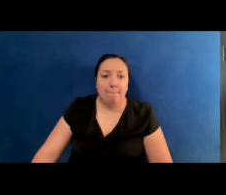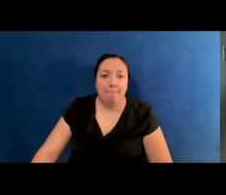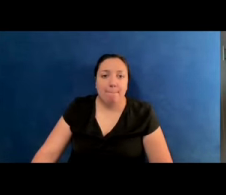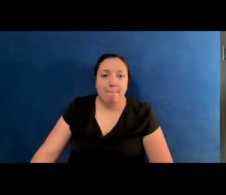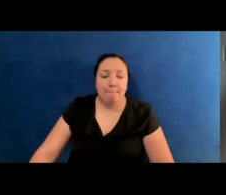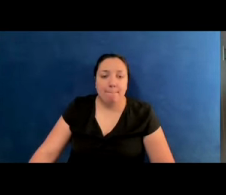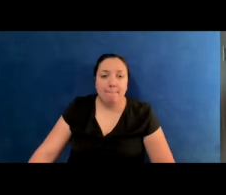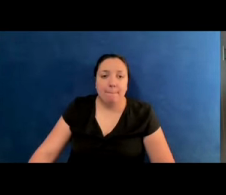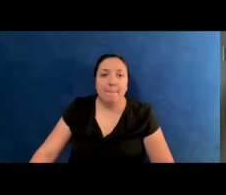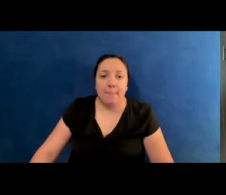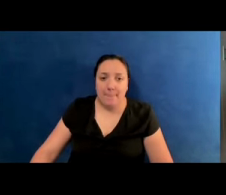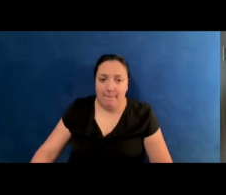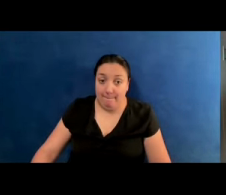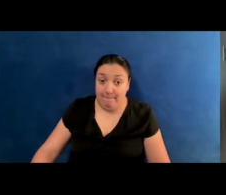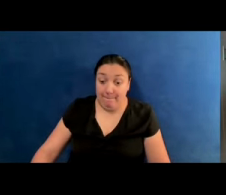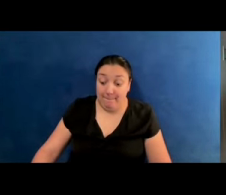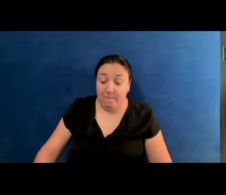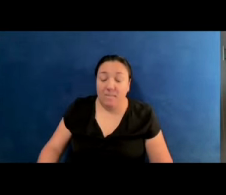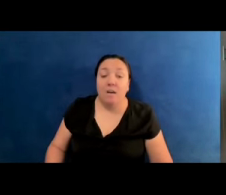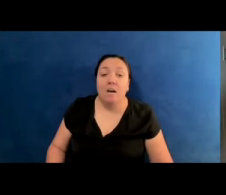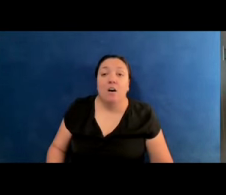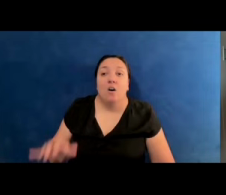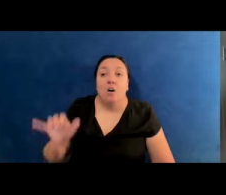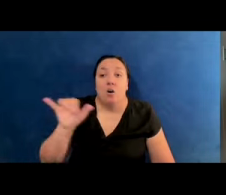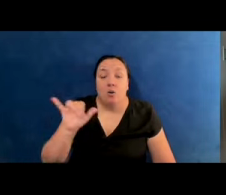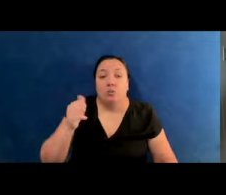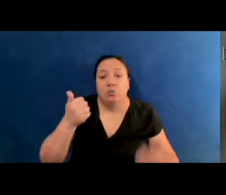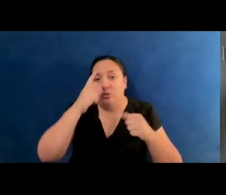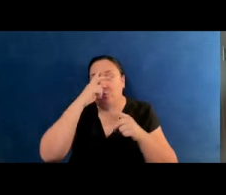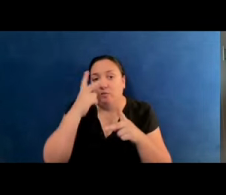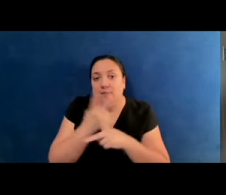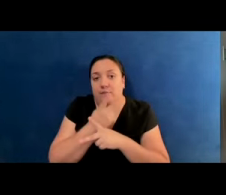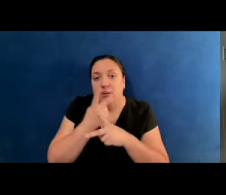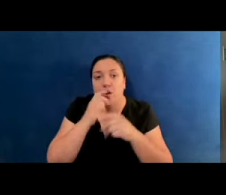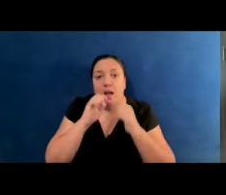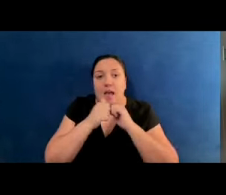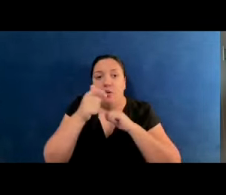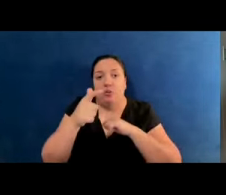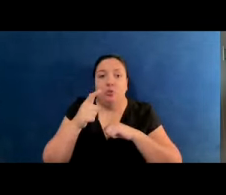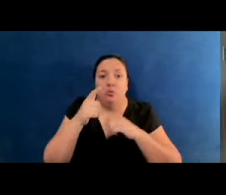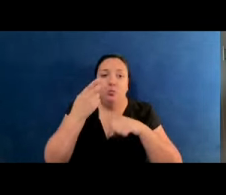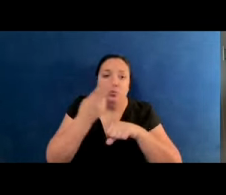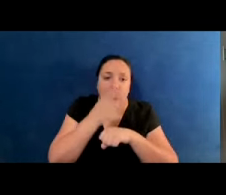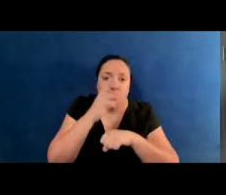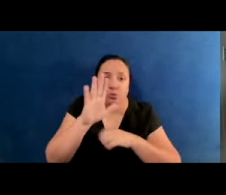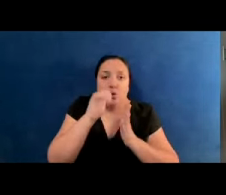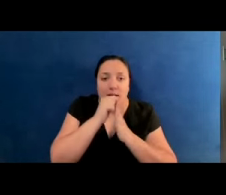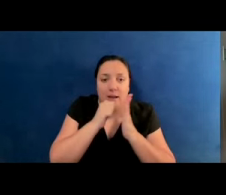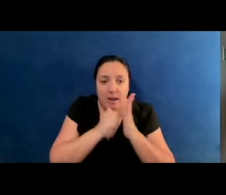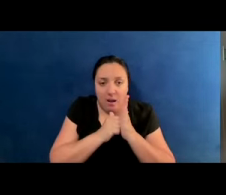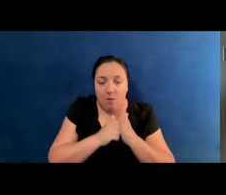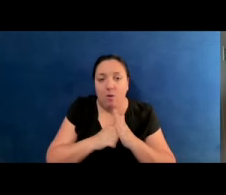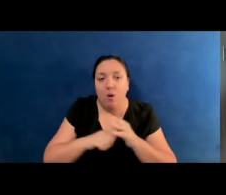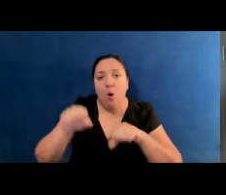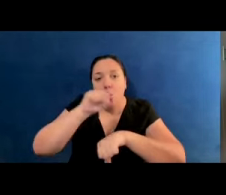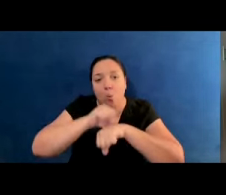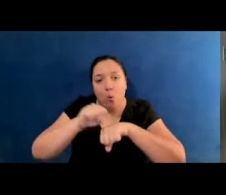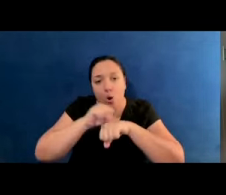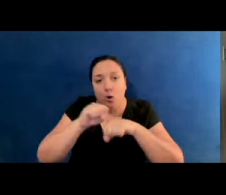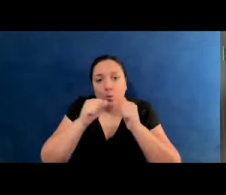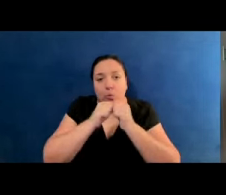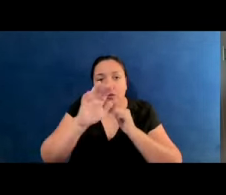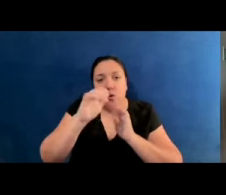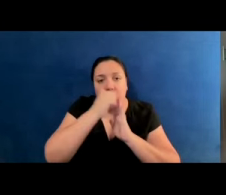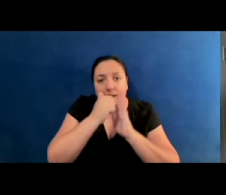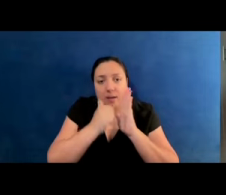Vestwell is also really trying hard to find additional ways for you to use your account, to work with your account,